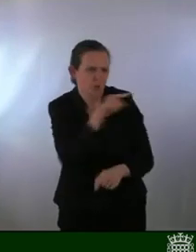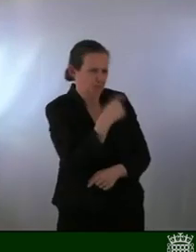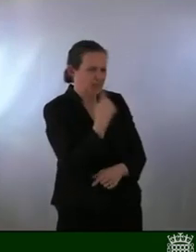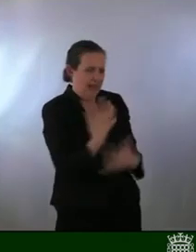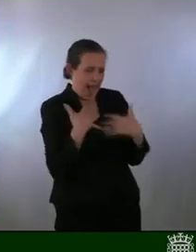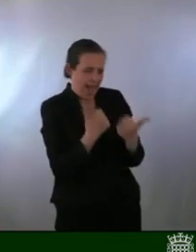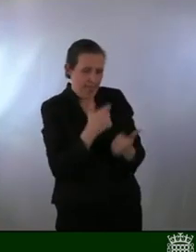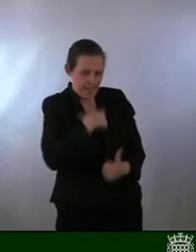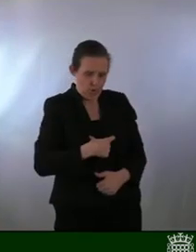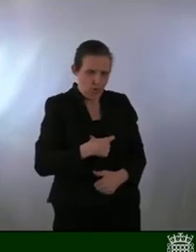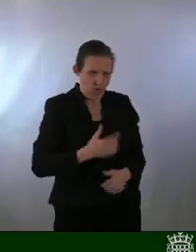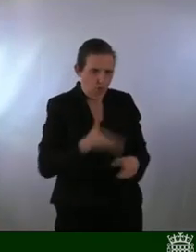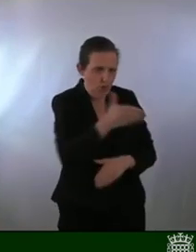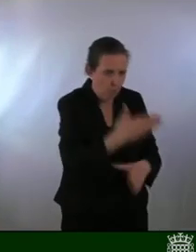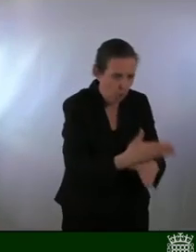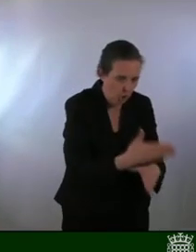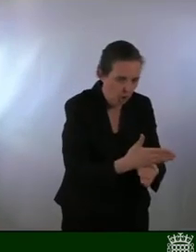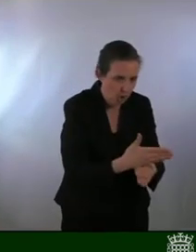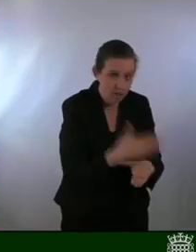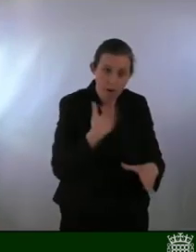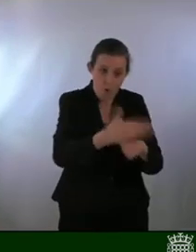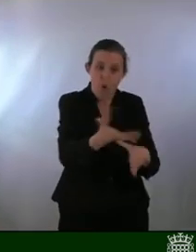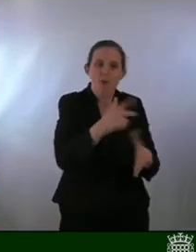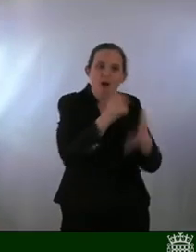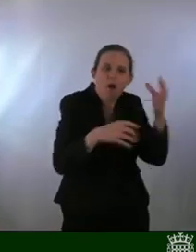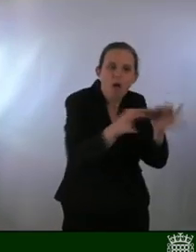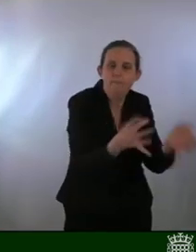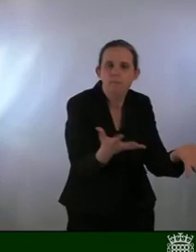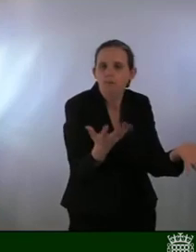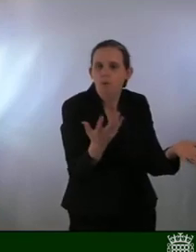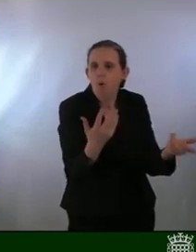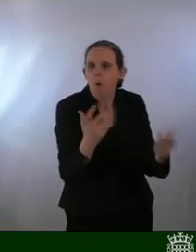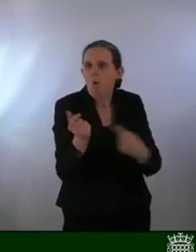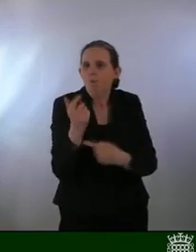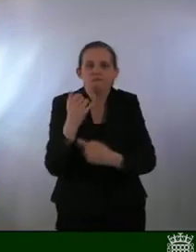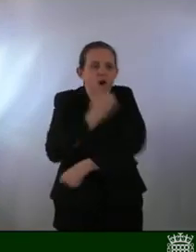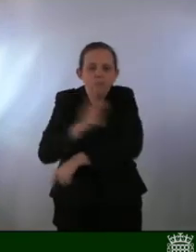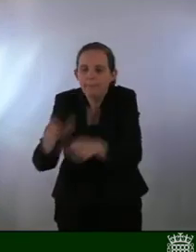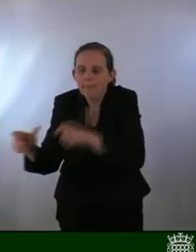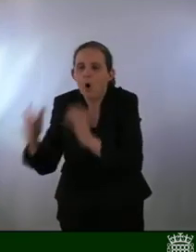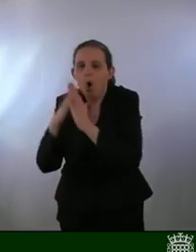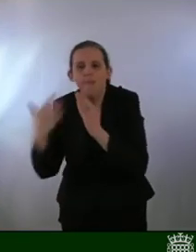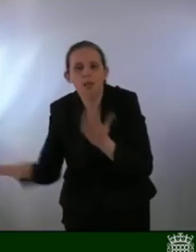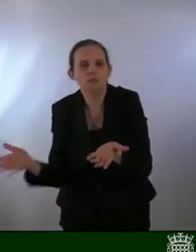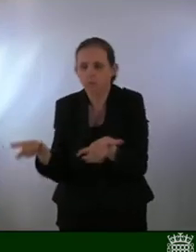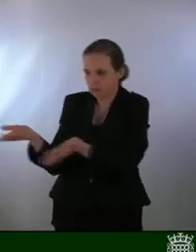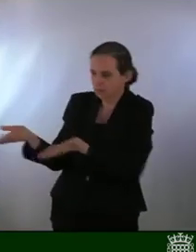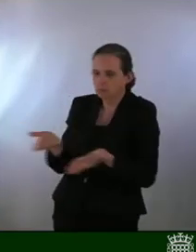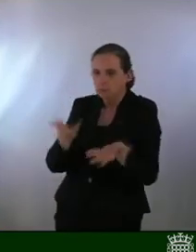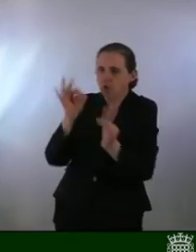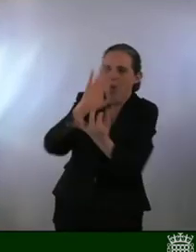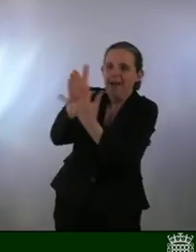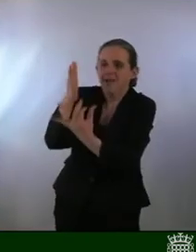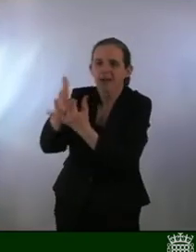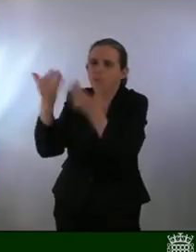but what if they work in a club? What about socially vulnerable, like homeless, or those who have no recourse to public funds,